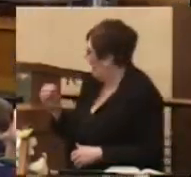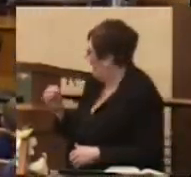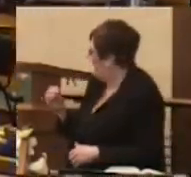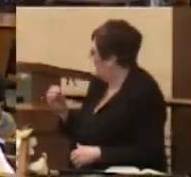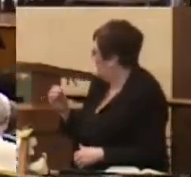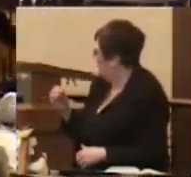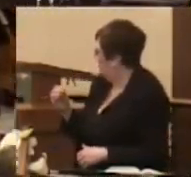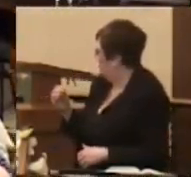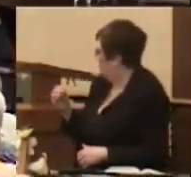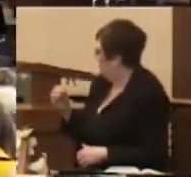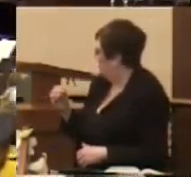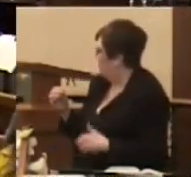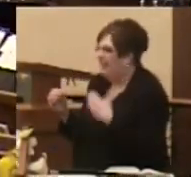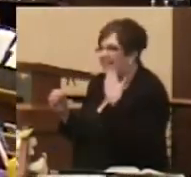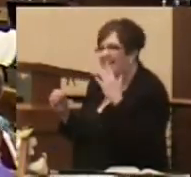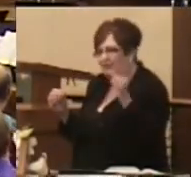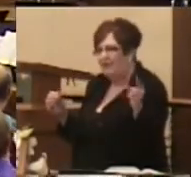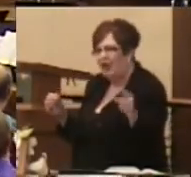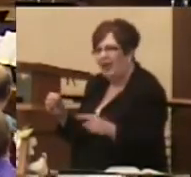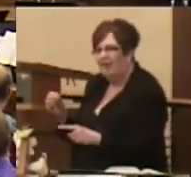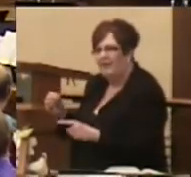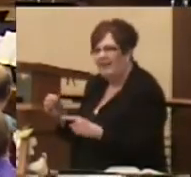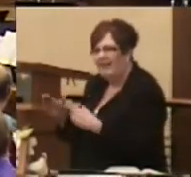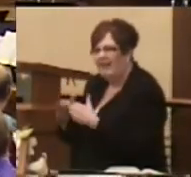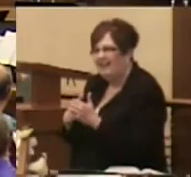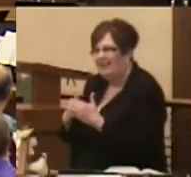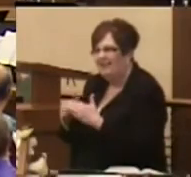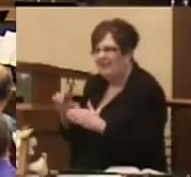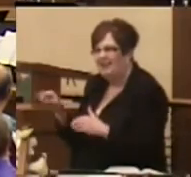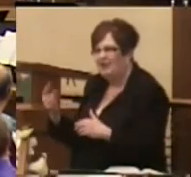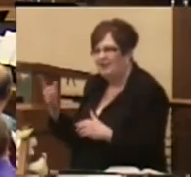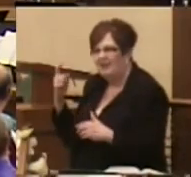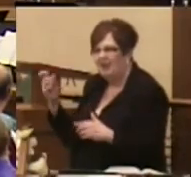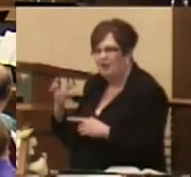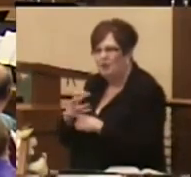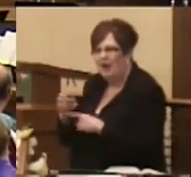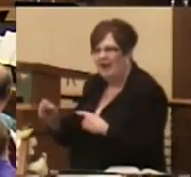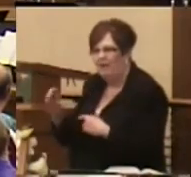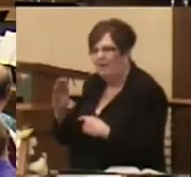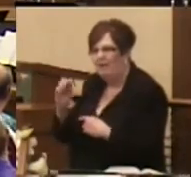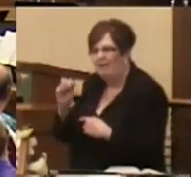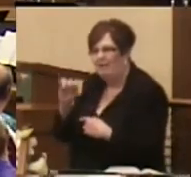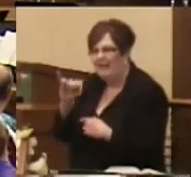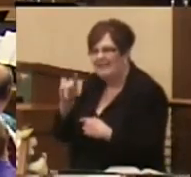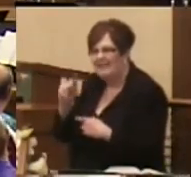thanks all for coming, even if it's just because you ran out of bait.